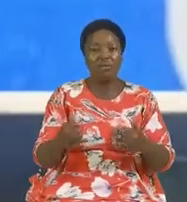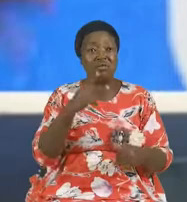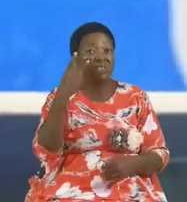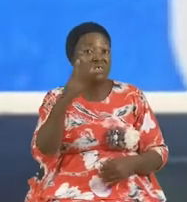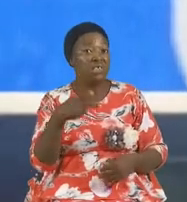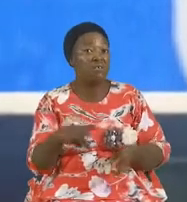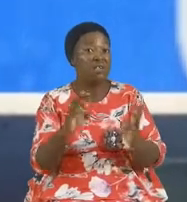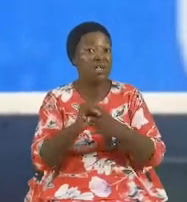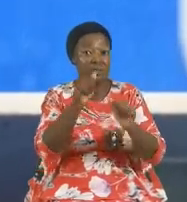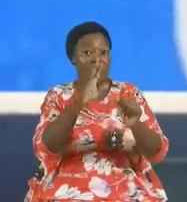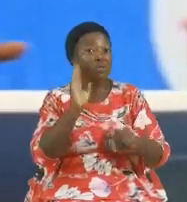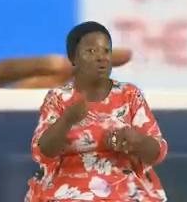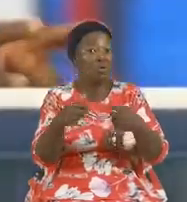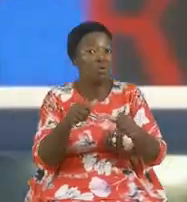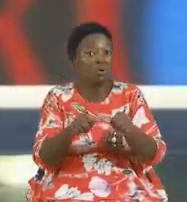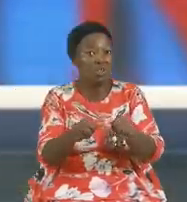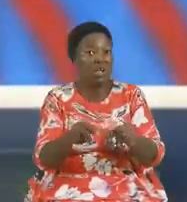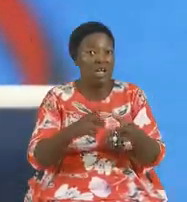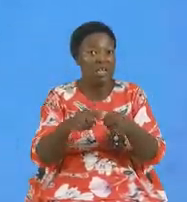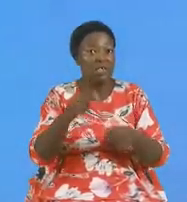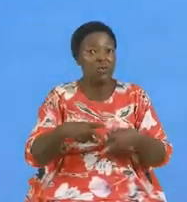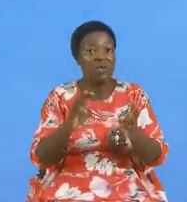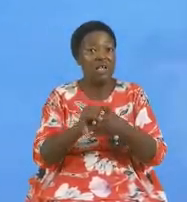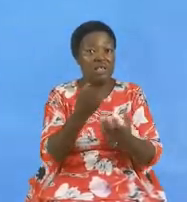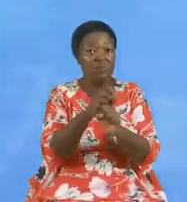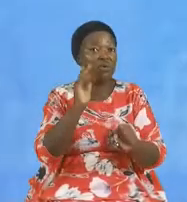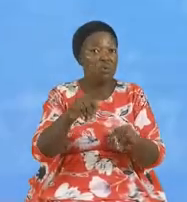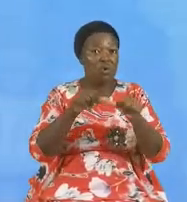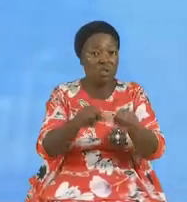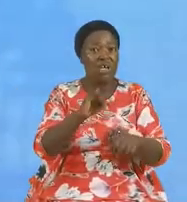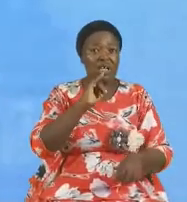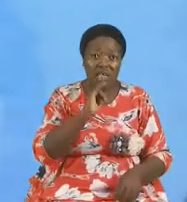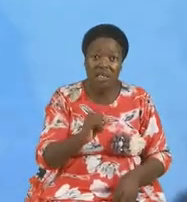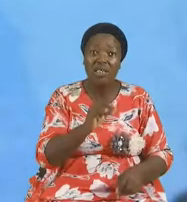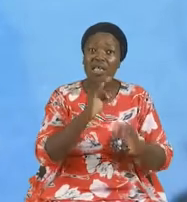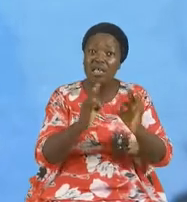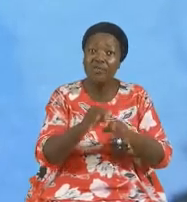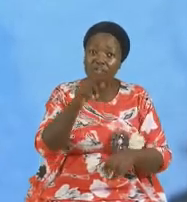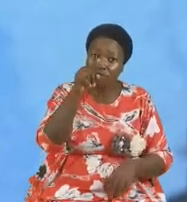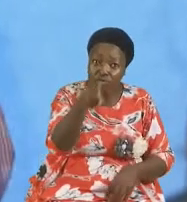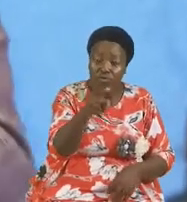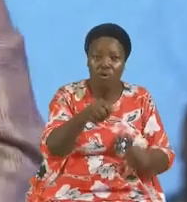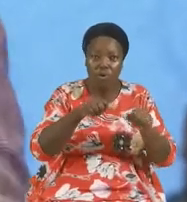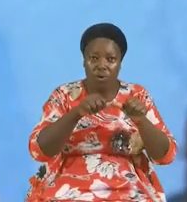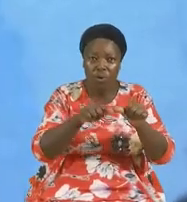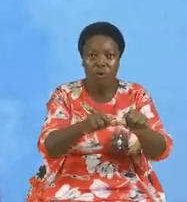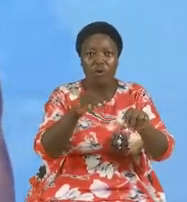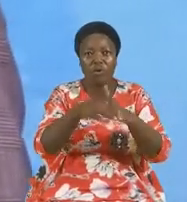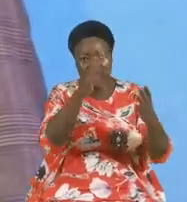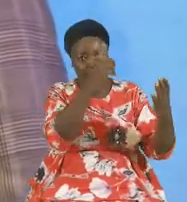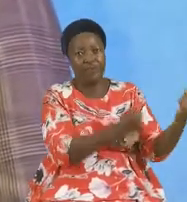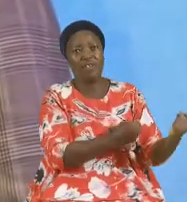the flesh, because crusade is over now. You see, the way the blessing will continue and the way the salvation will